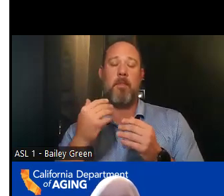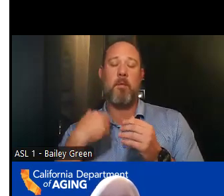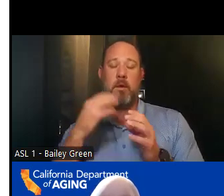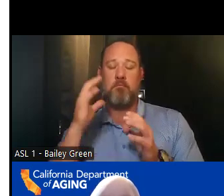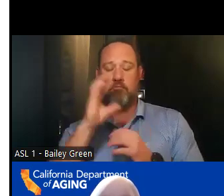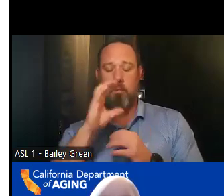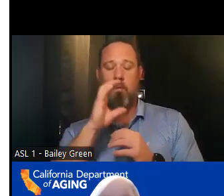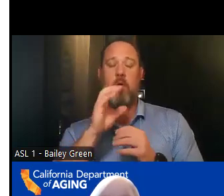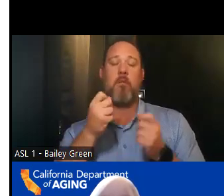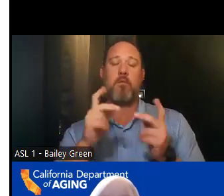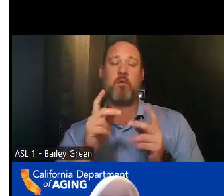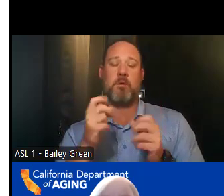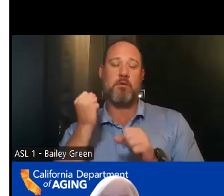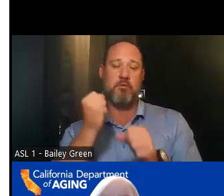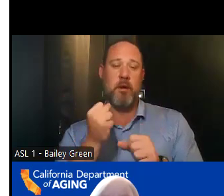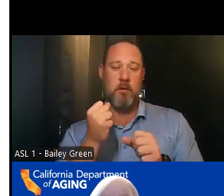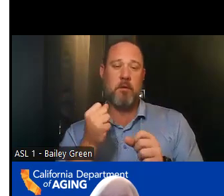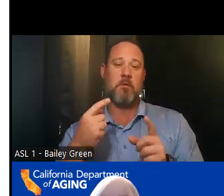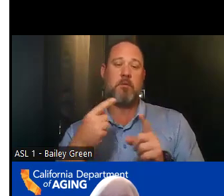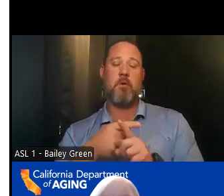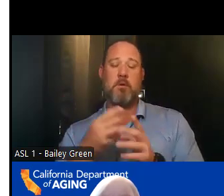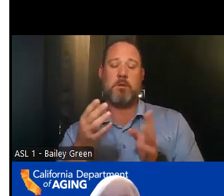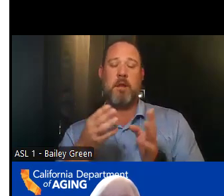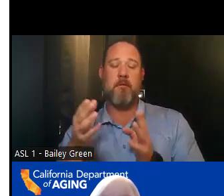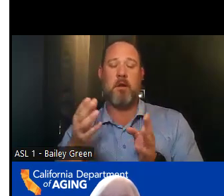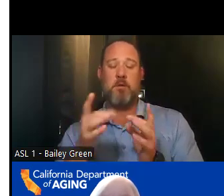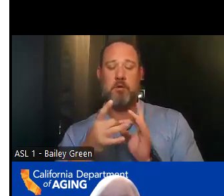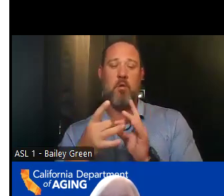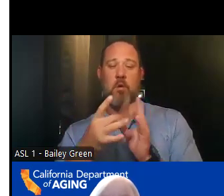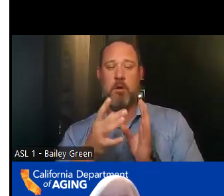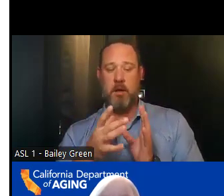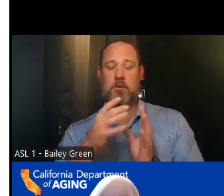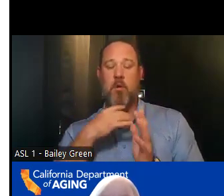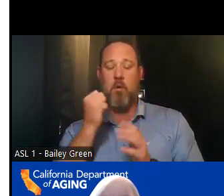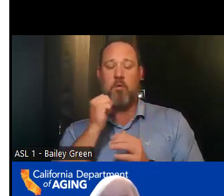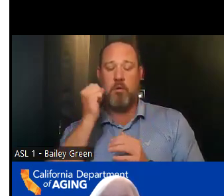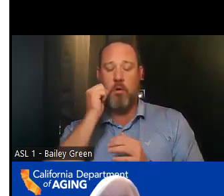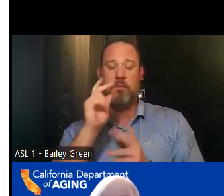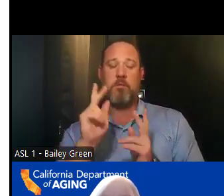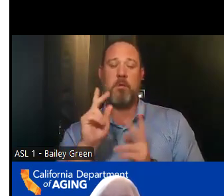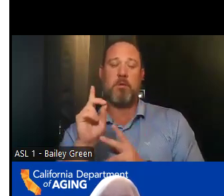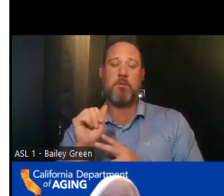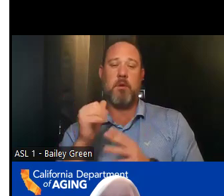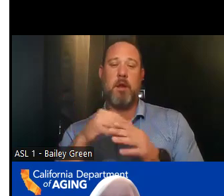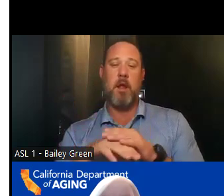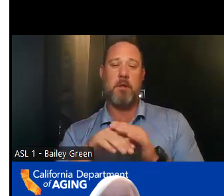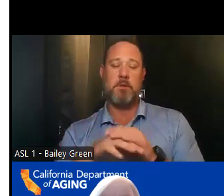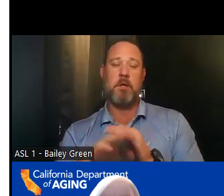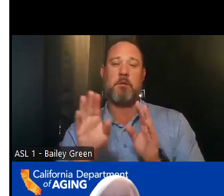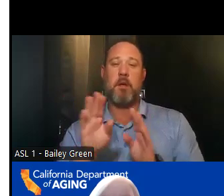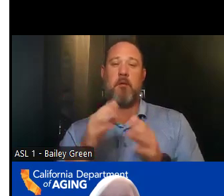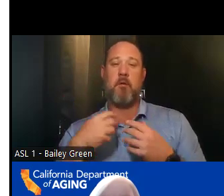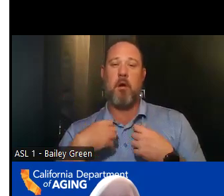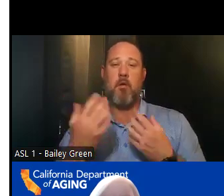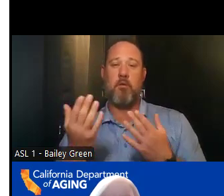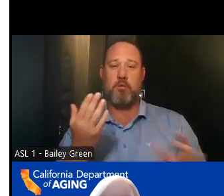explore opportunities to strengthen cross-sector navigation and coordination so that older adults and people with disabilities can access not only behavioral health services,